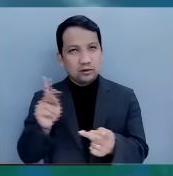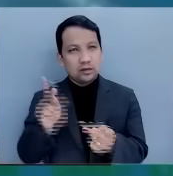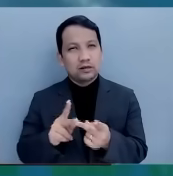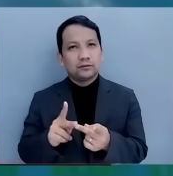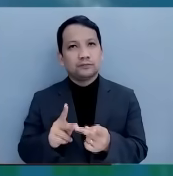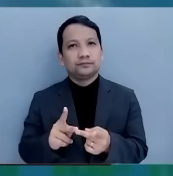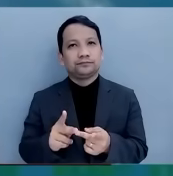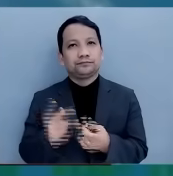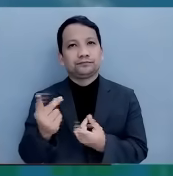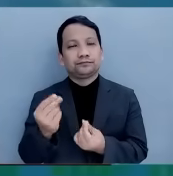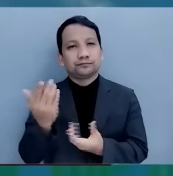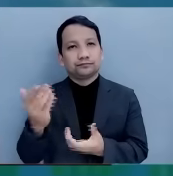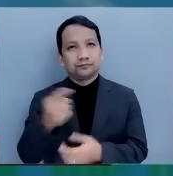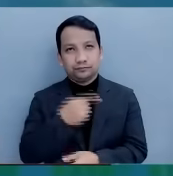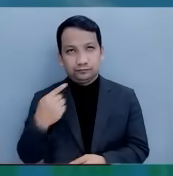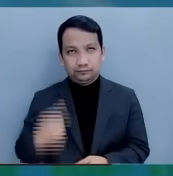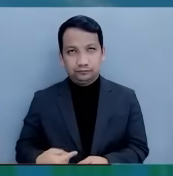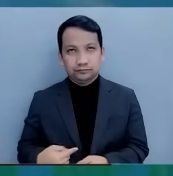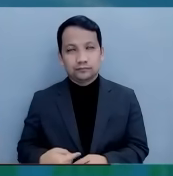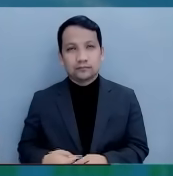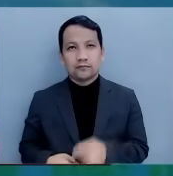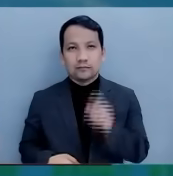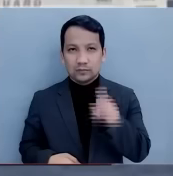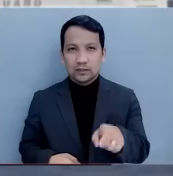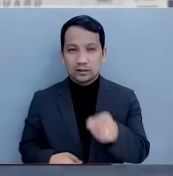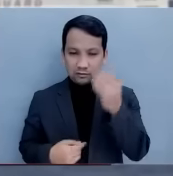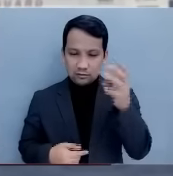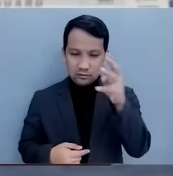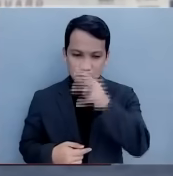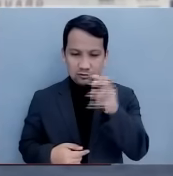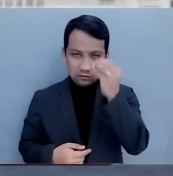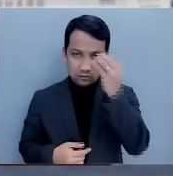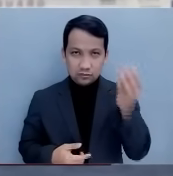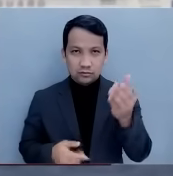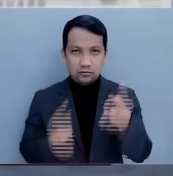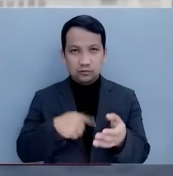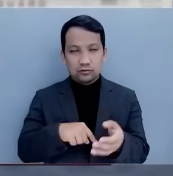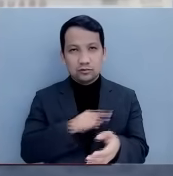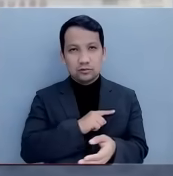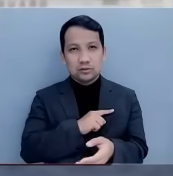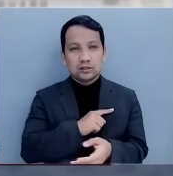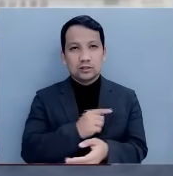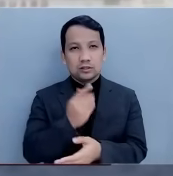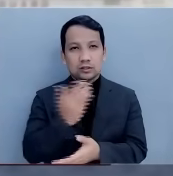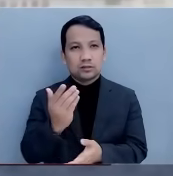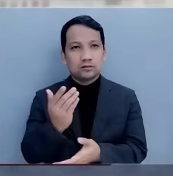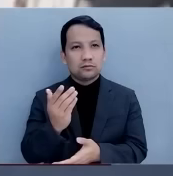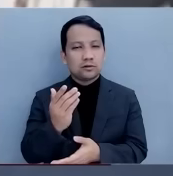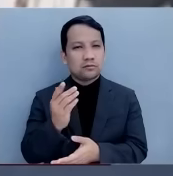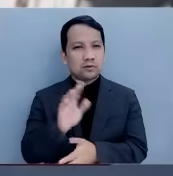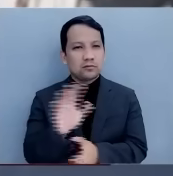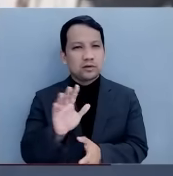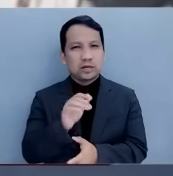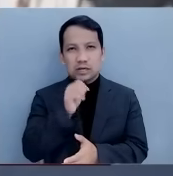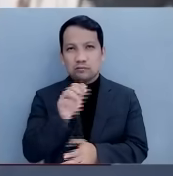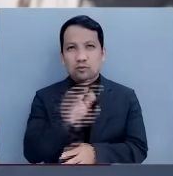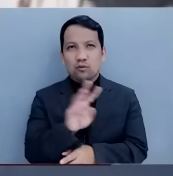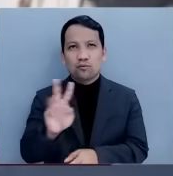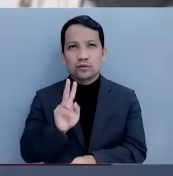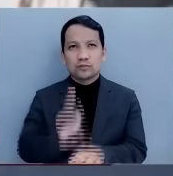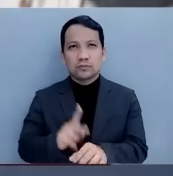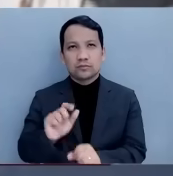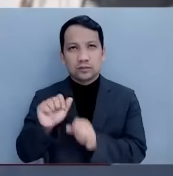mga hakbang na ito ng China, dapat umanong ikabahala lalo na sa usapin ng seguridad. Hindi na lang kasi sa West Philippine